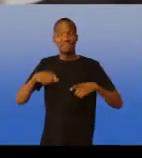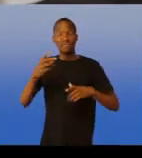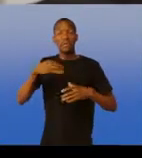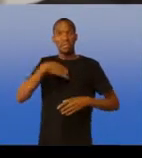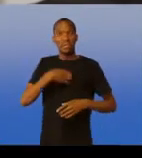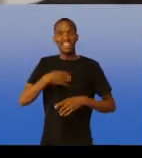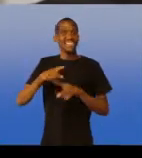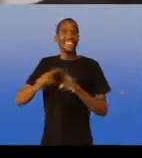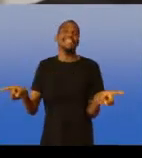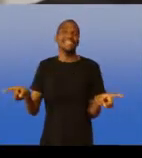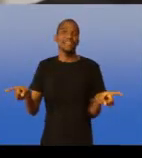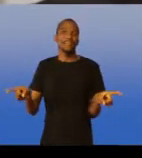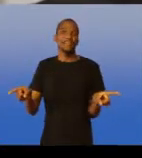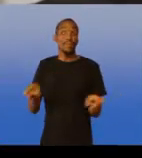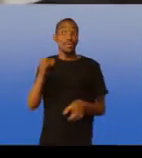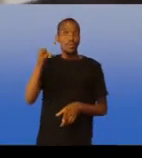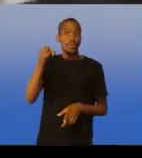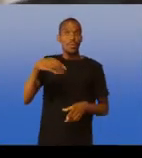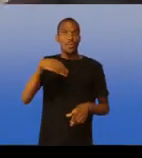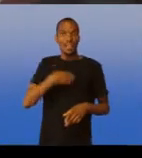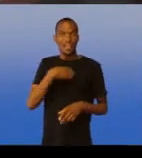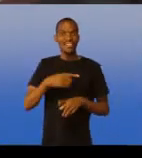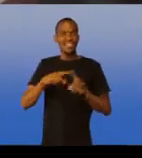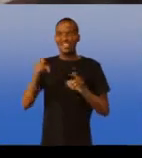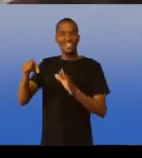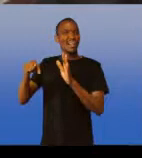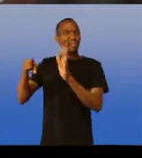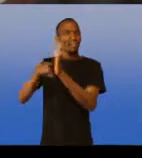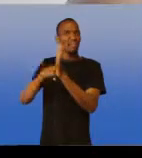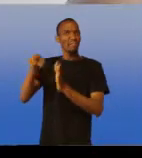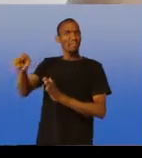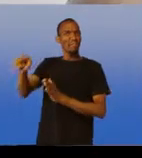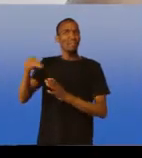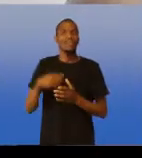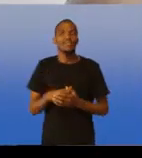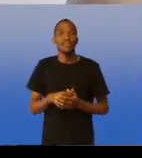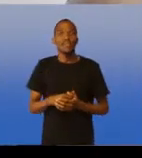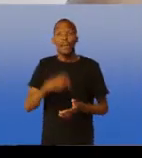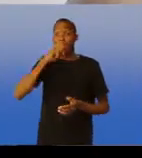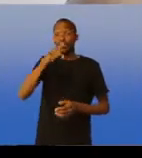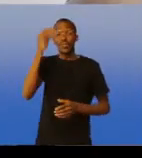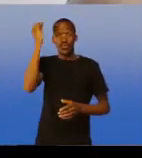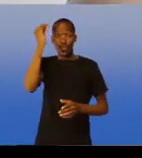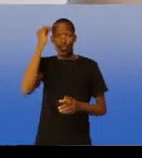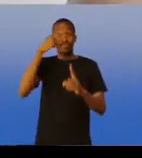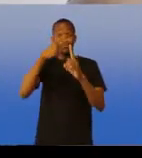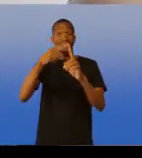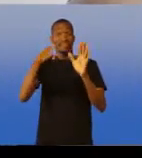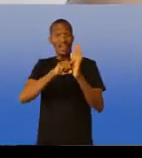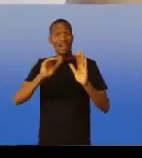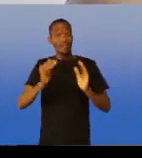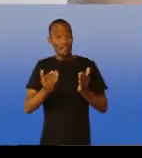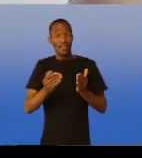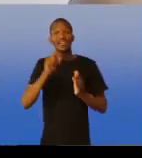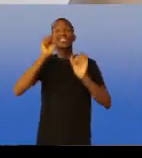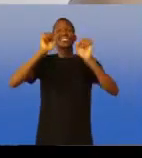sele ene o na sa sena mogare. By knowing your status, you're actually